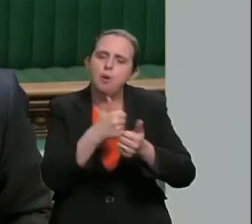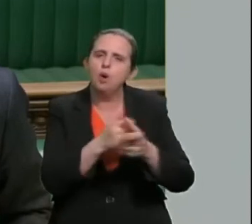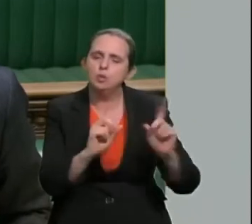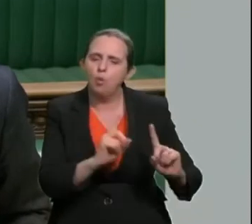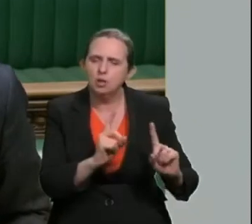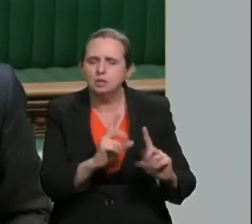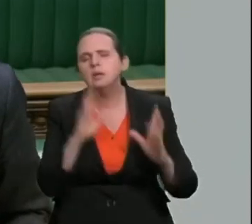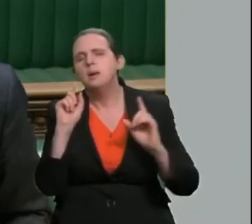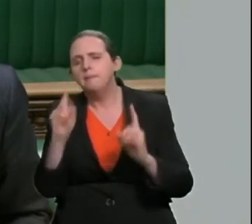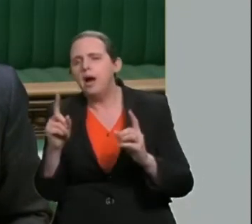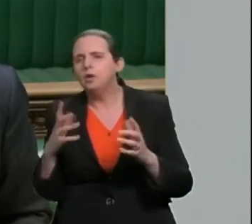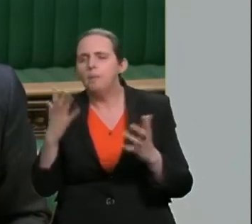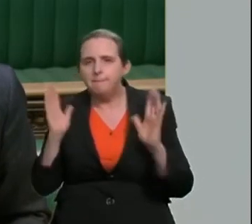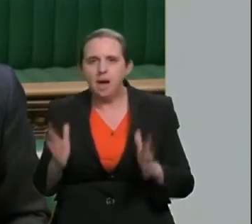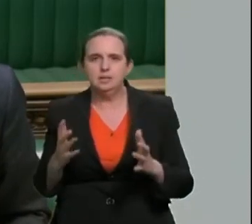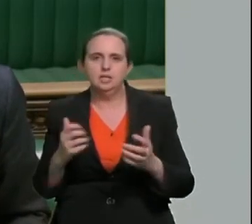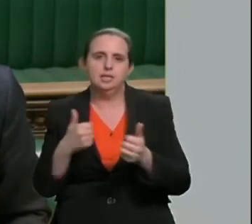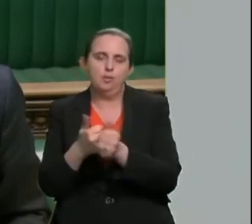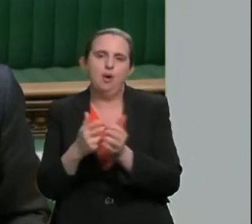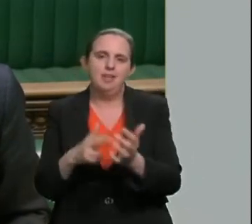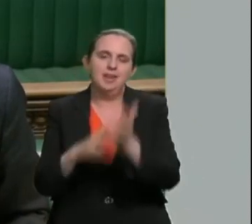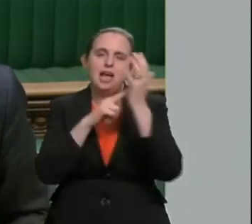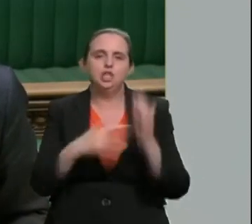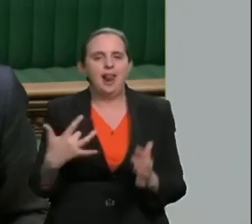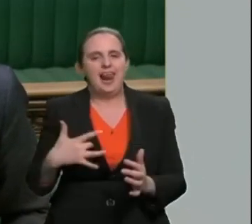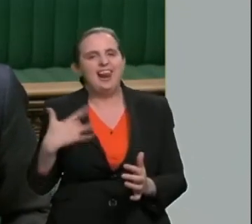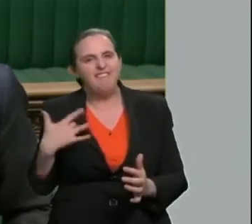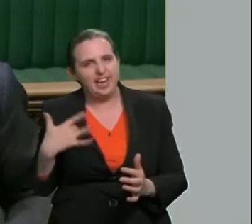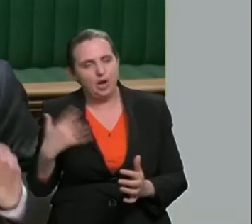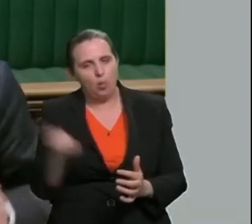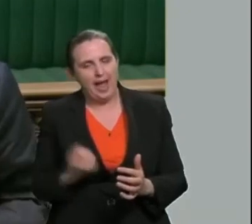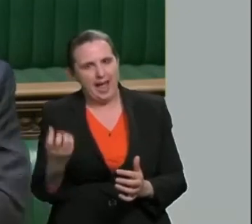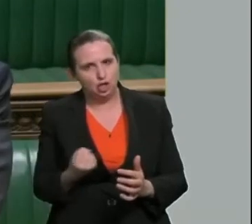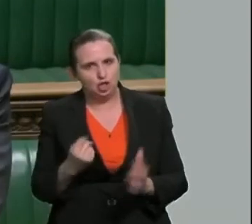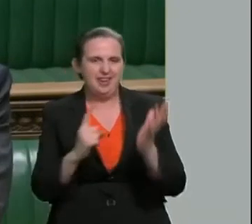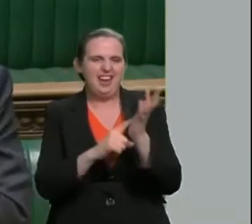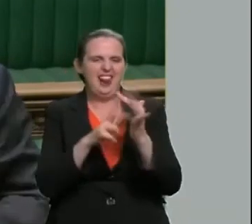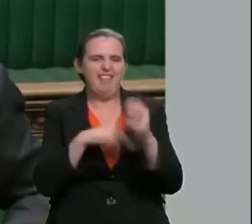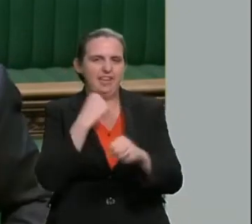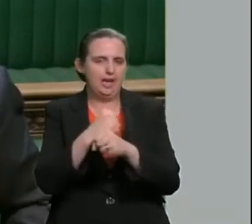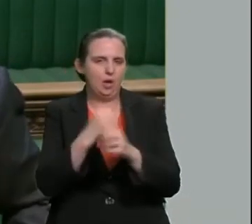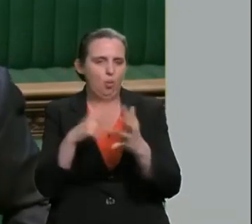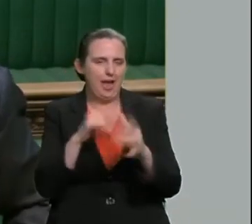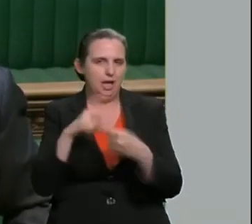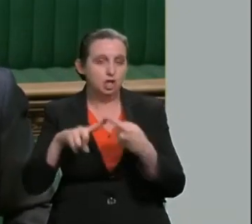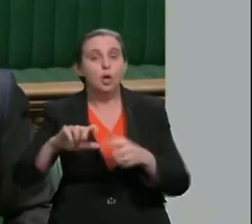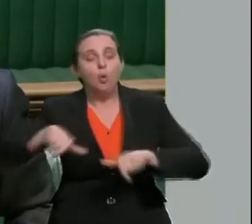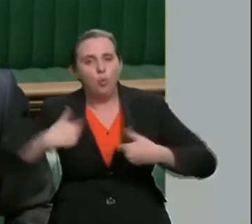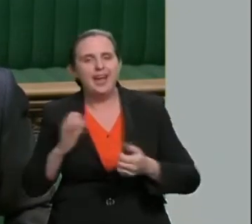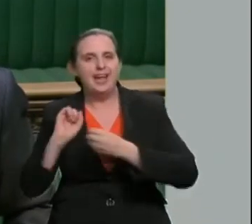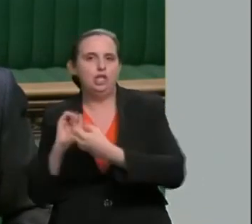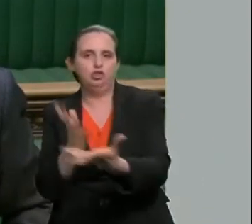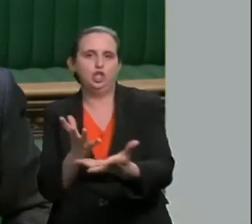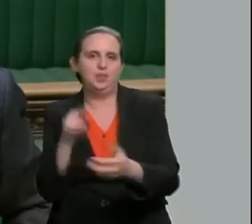we can do is support the living wage, which this government introduced and which this government introduced and which we have